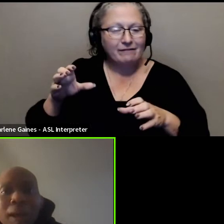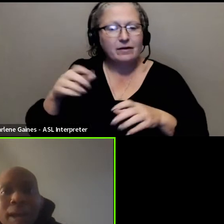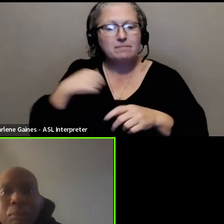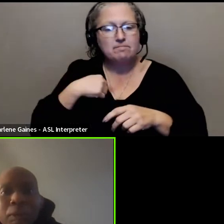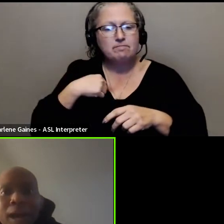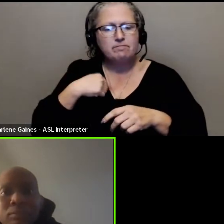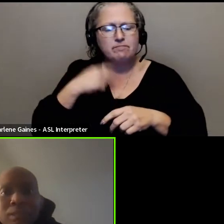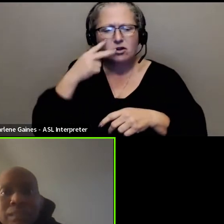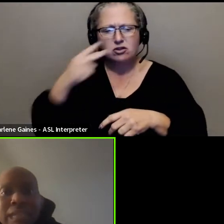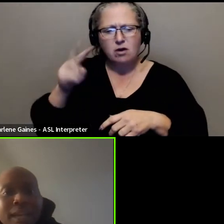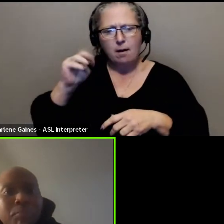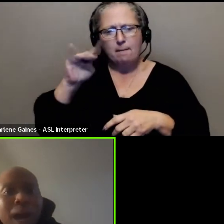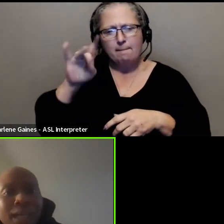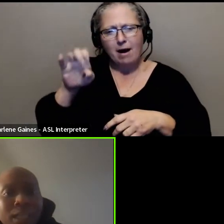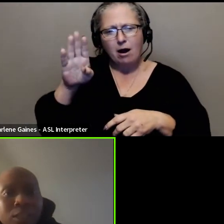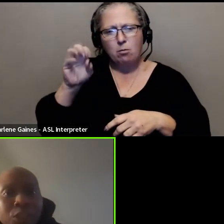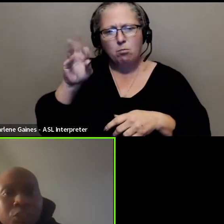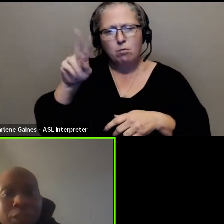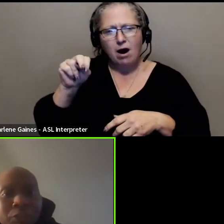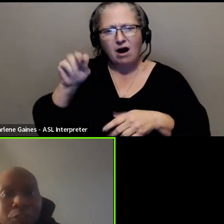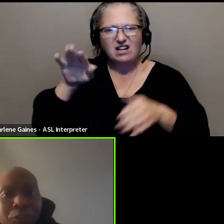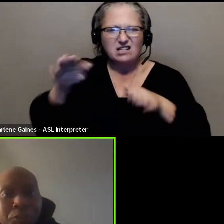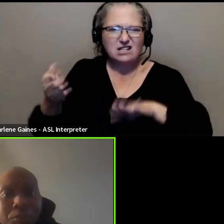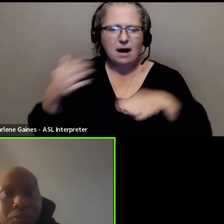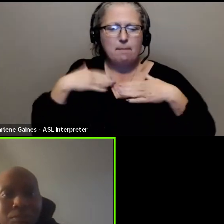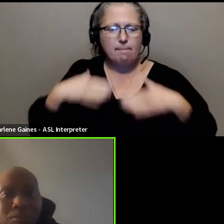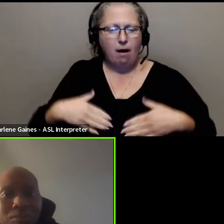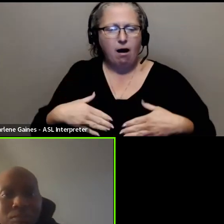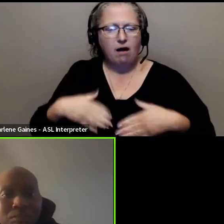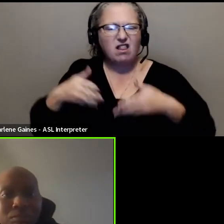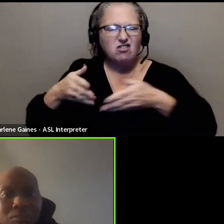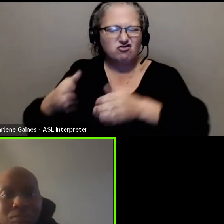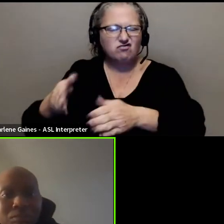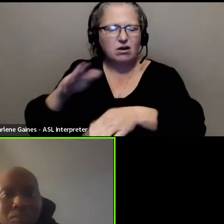saw Mike Brown's dead body in the street on the news.